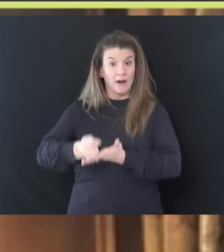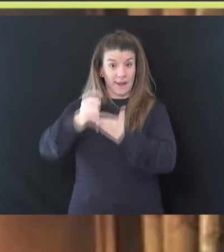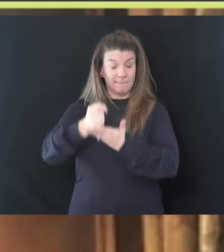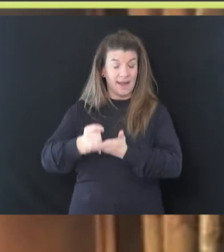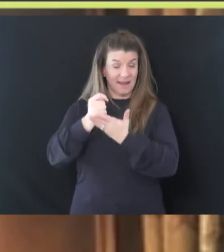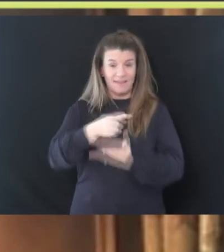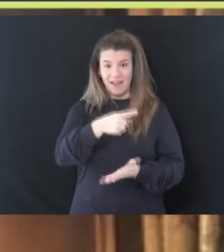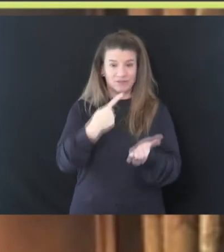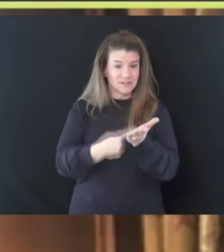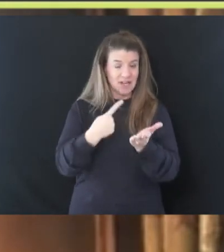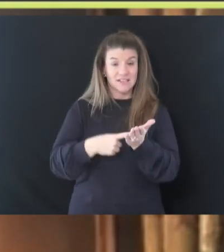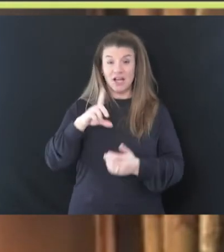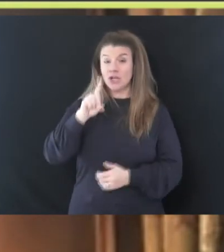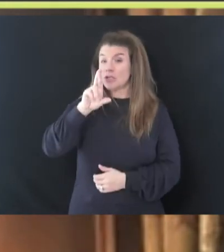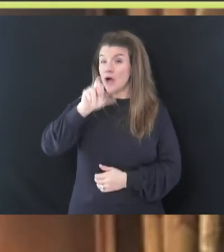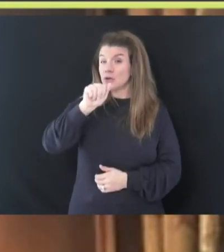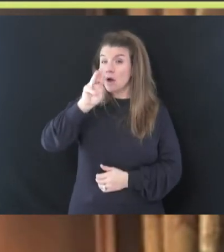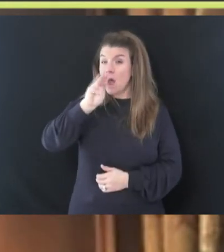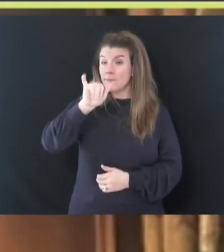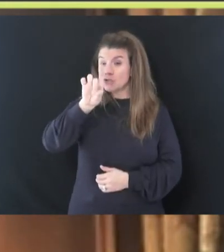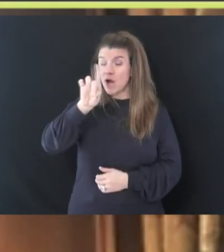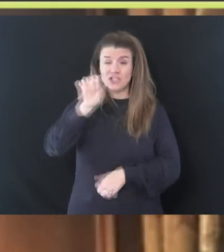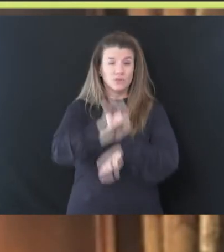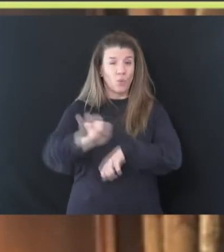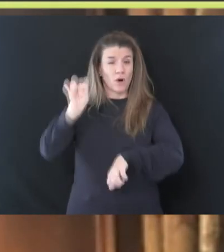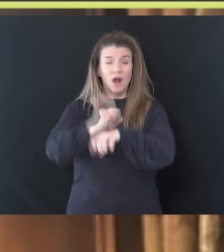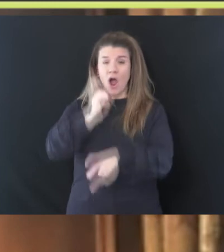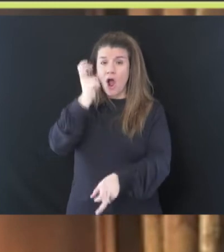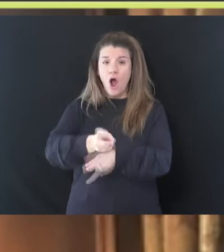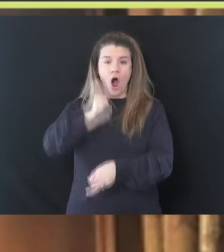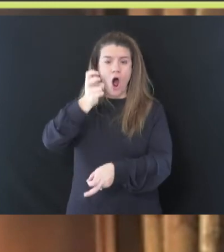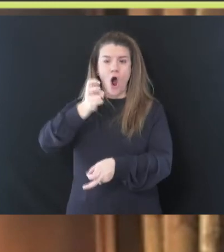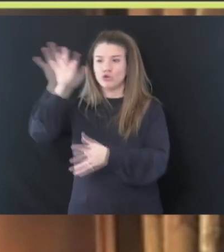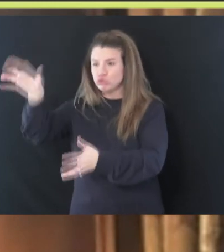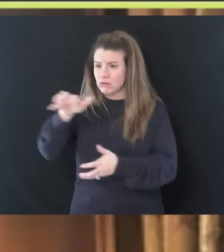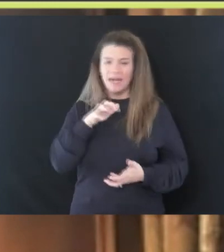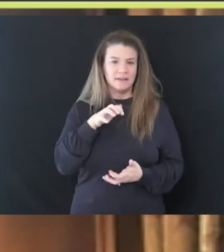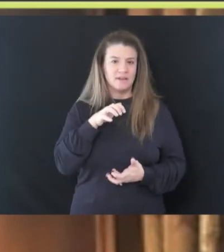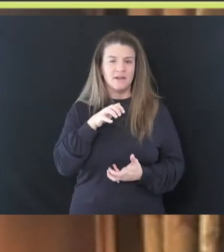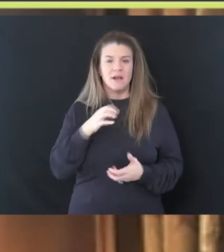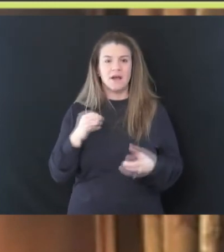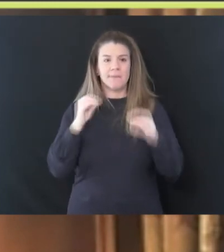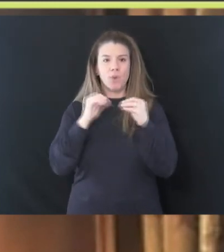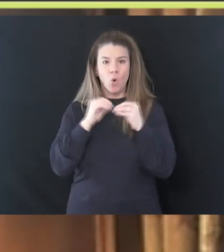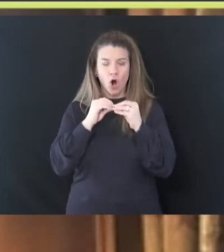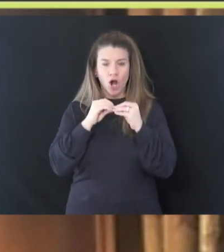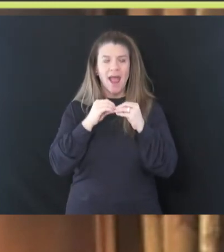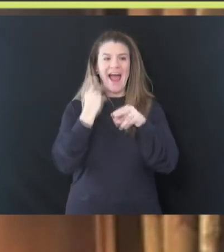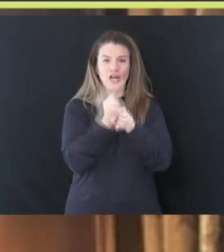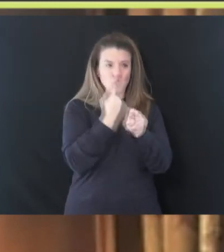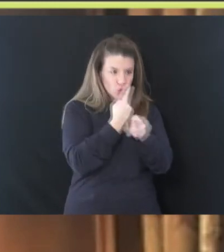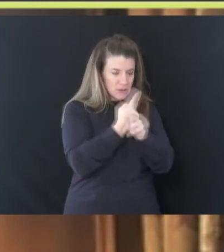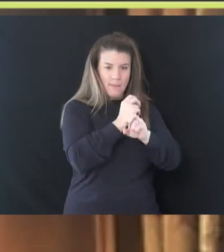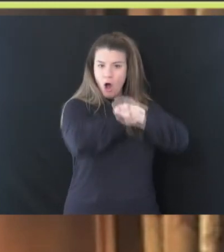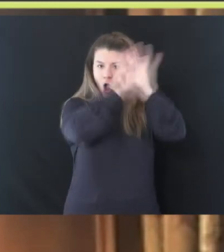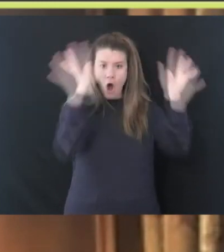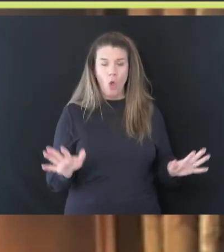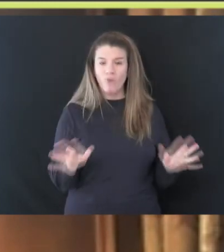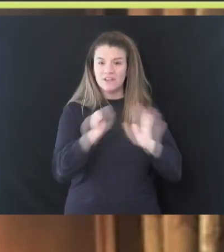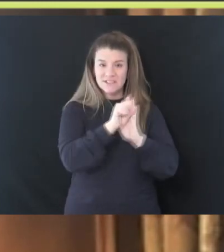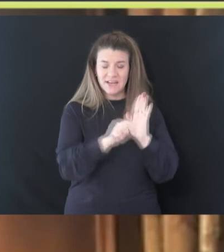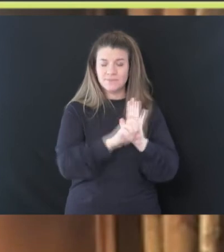Amjad has worked very hard to try to get much more use out of around the state and has done a great